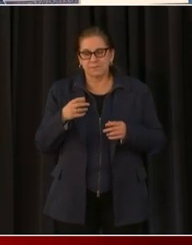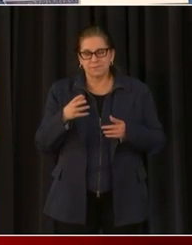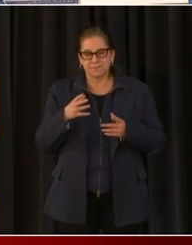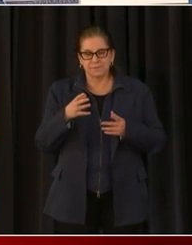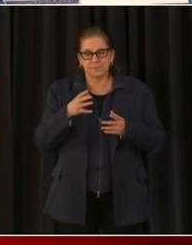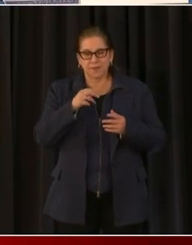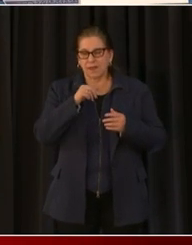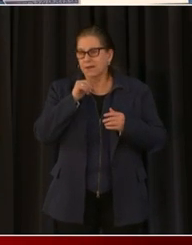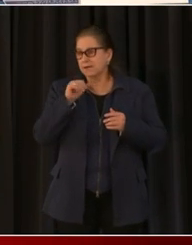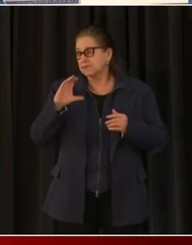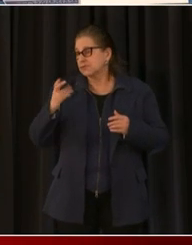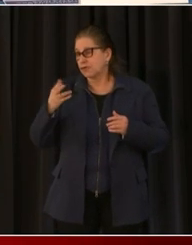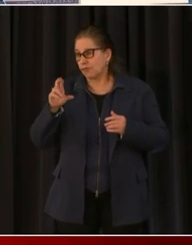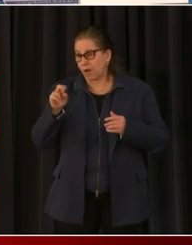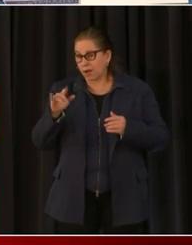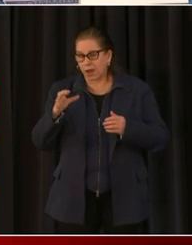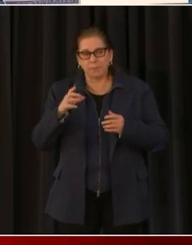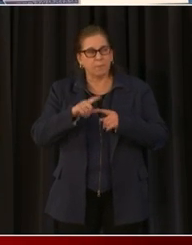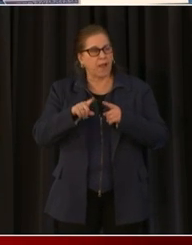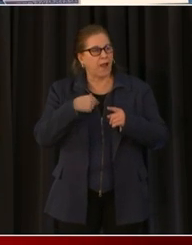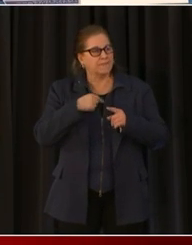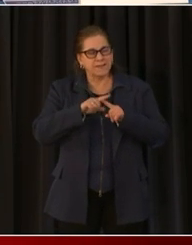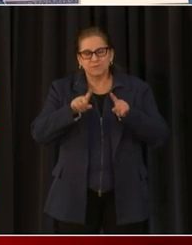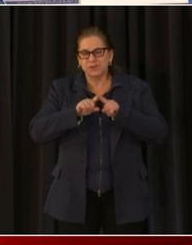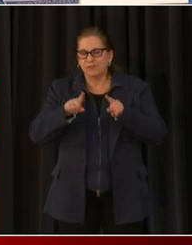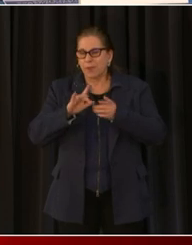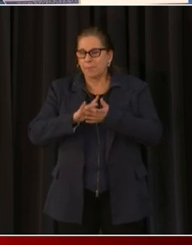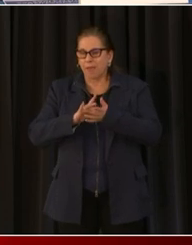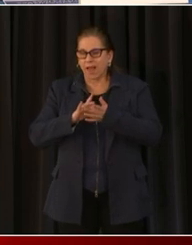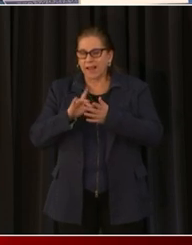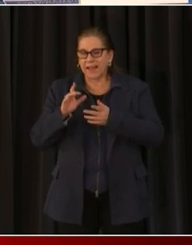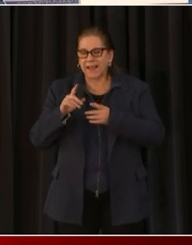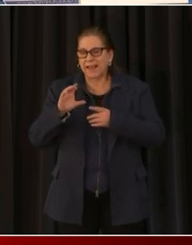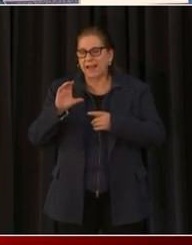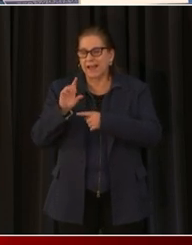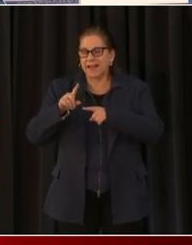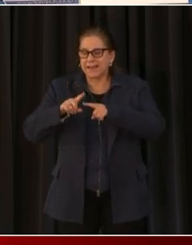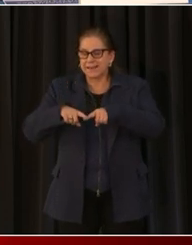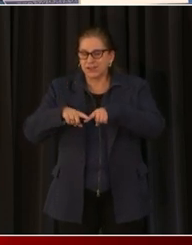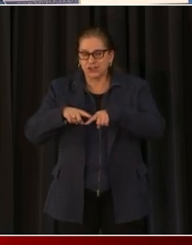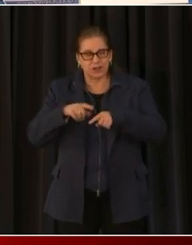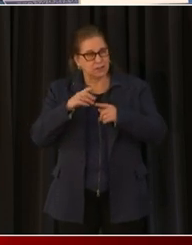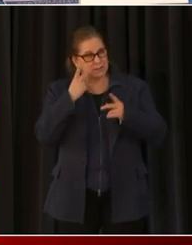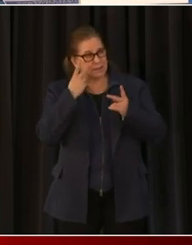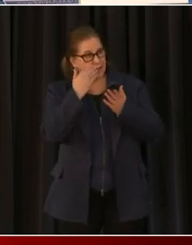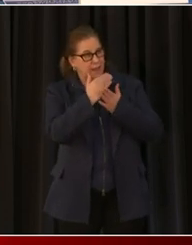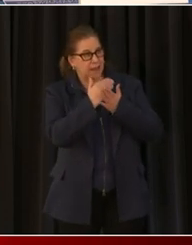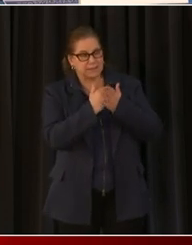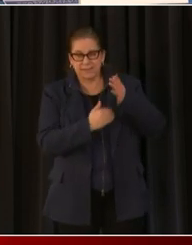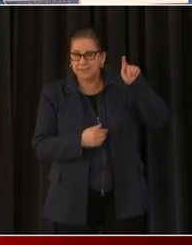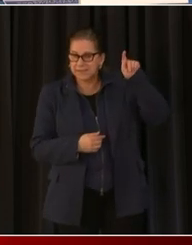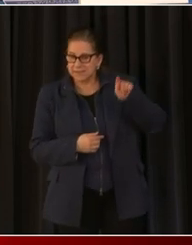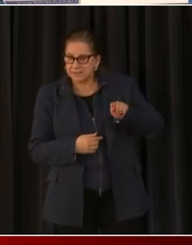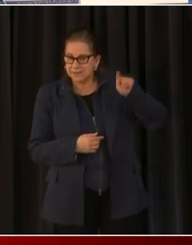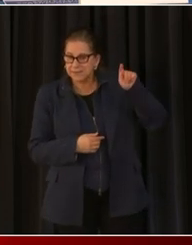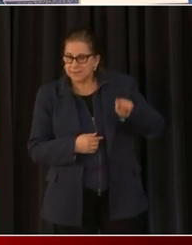condition. Thank you for clarifying that. A second clarification, I have another question about that. Residents will book